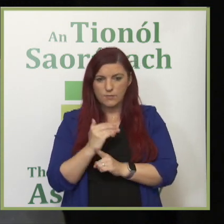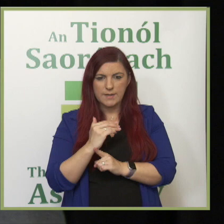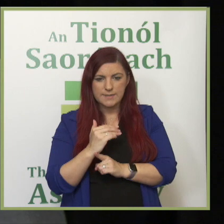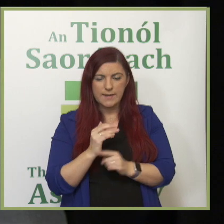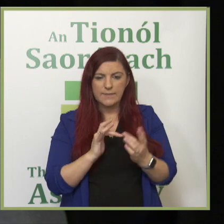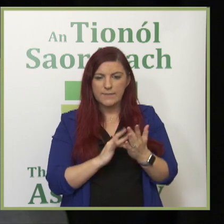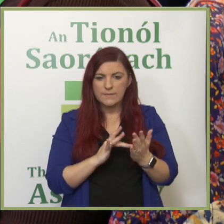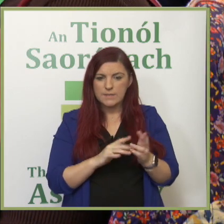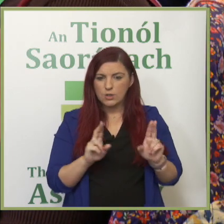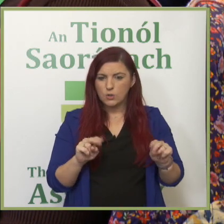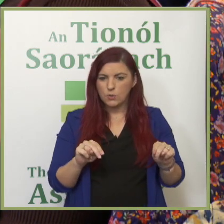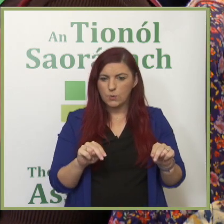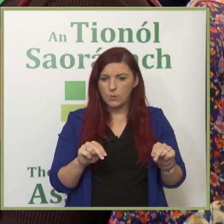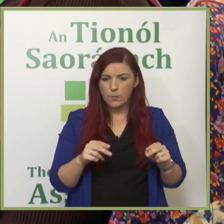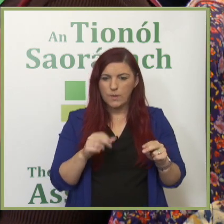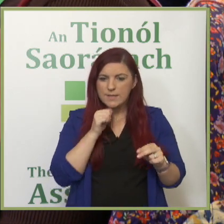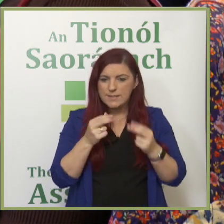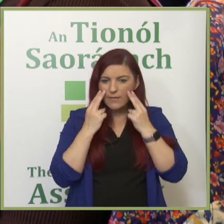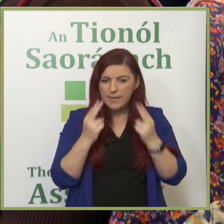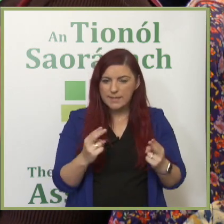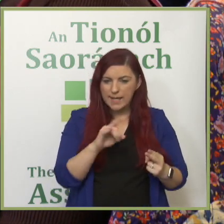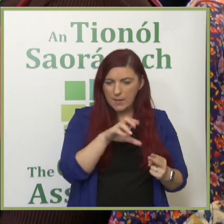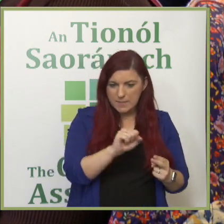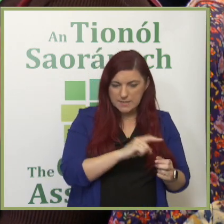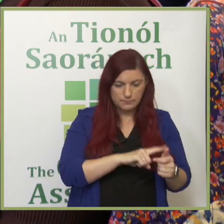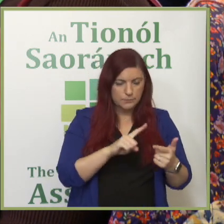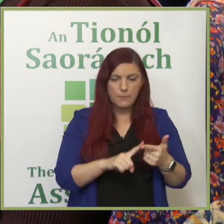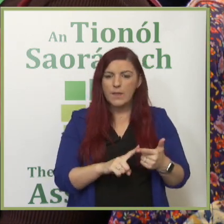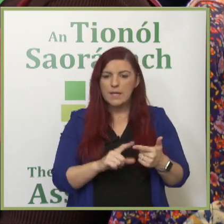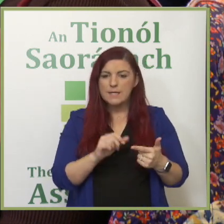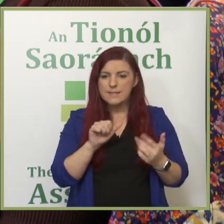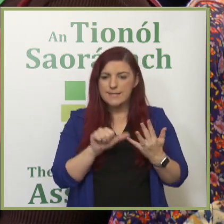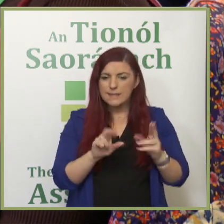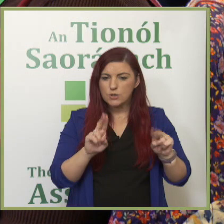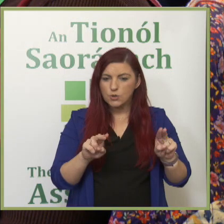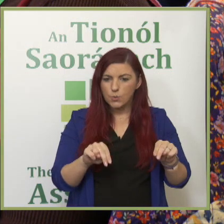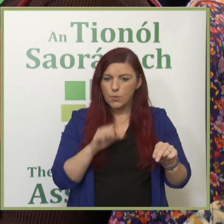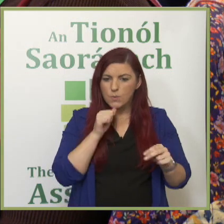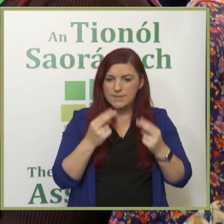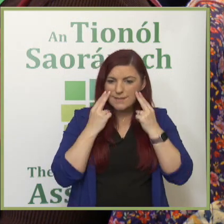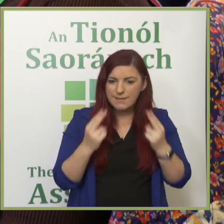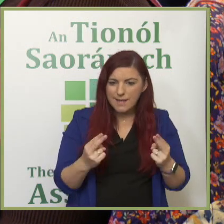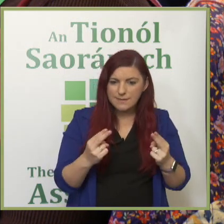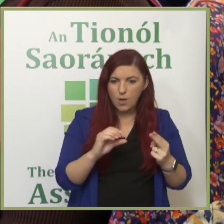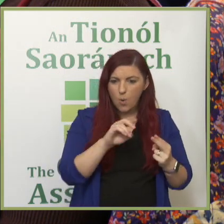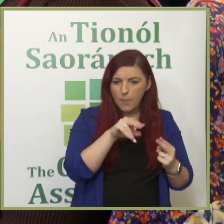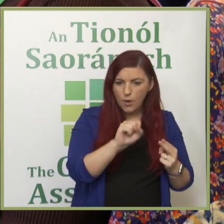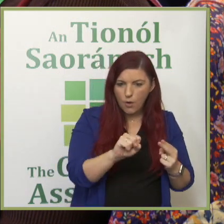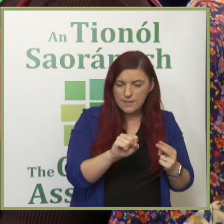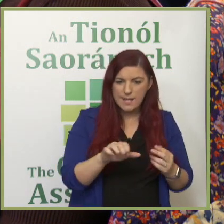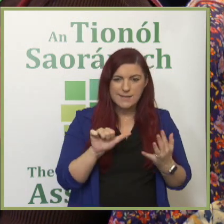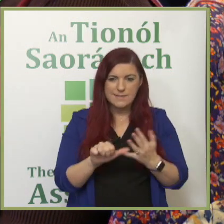synthetic cannabinoids, 6 new synthetic opioids, and 6 new synthetic cathinones detected